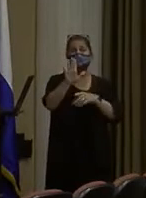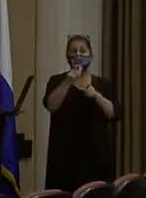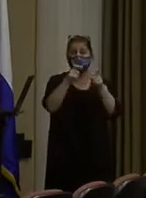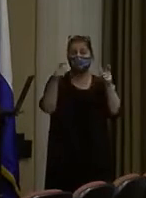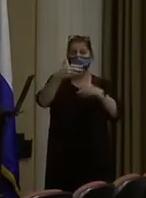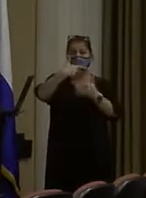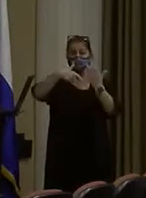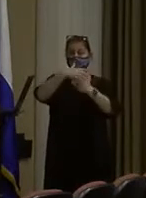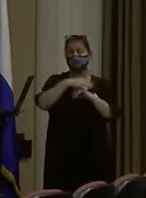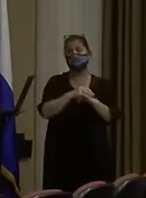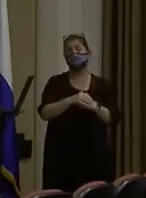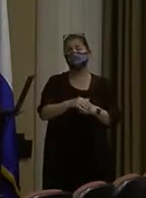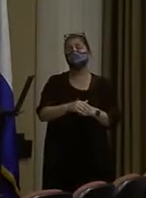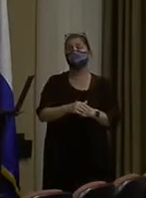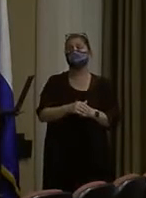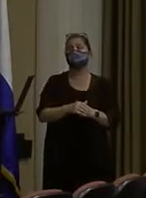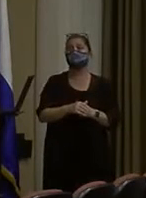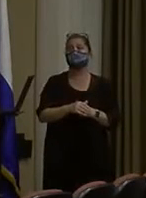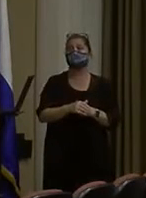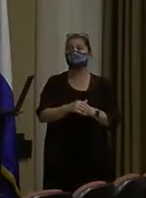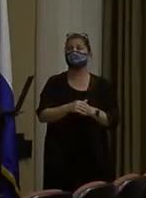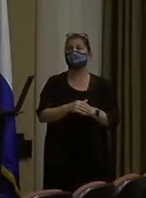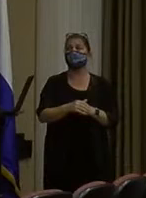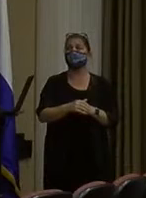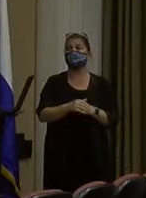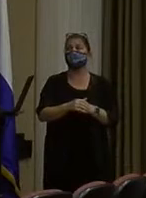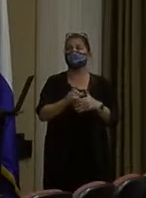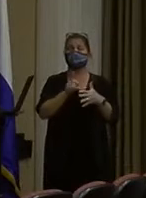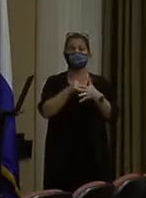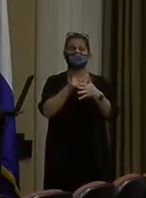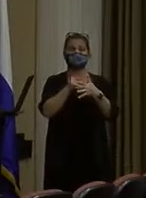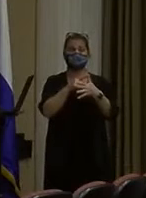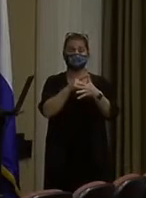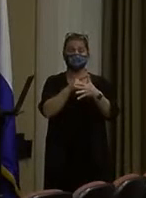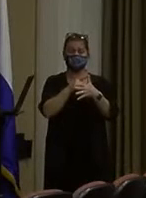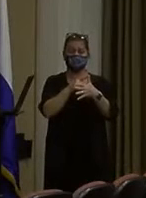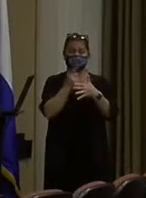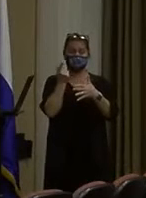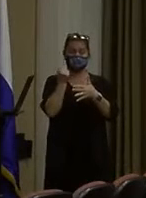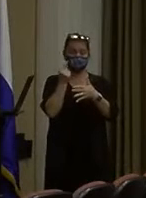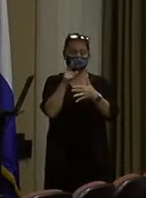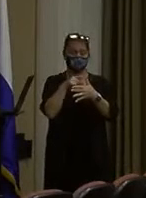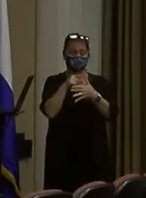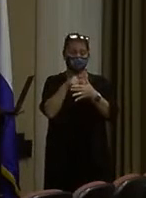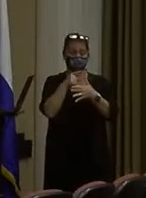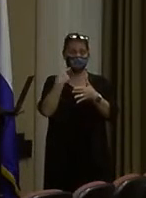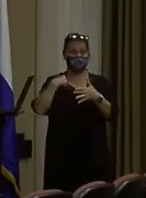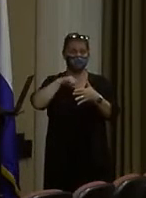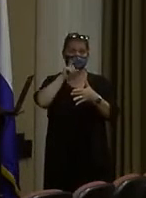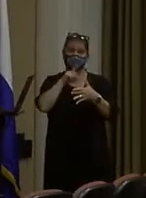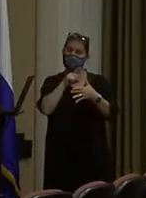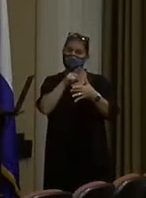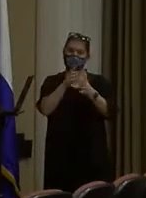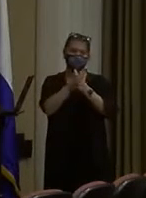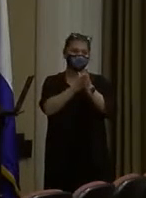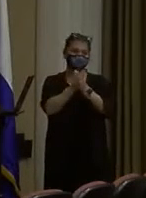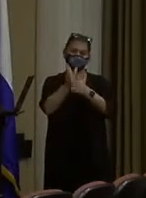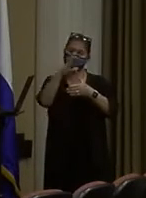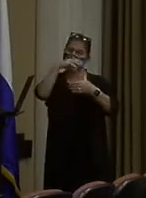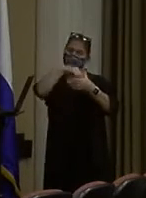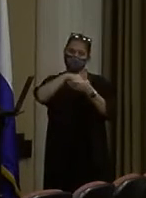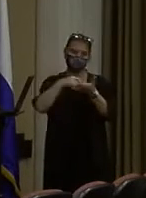society to really stomp these inequities out. So first thing, what can we do? We have to engage in the very